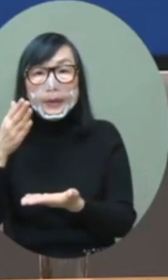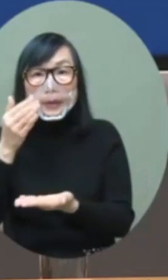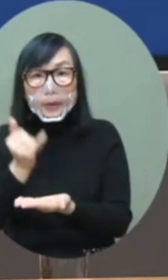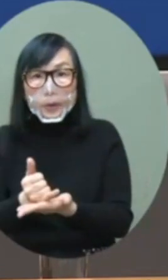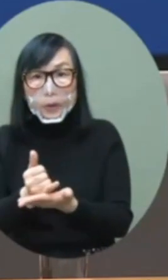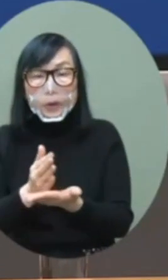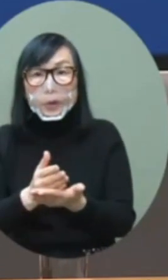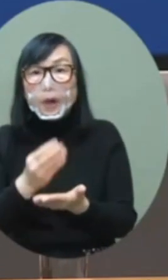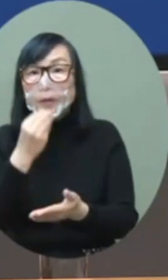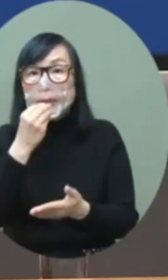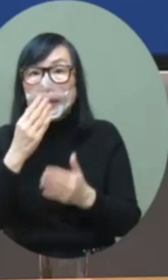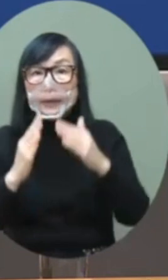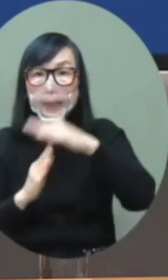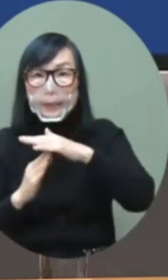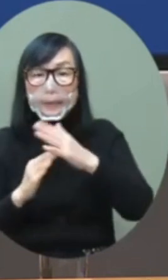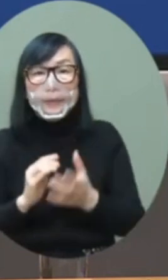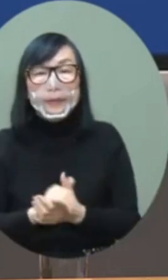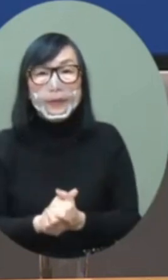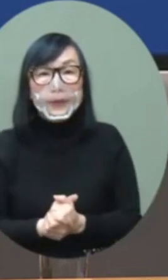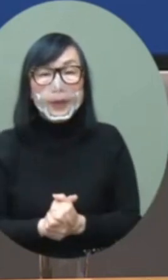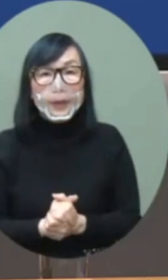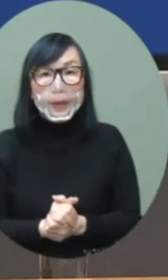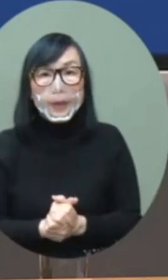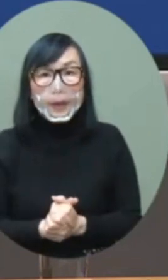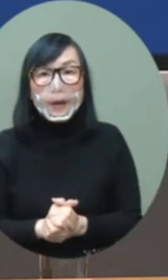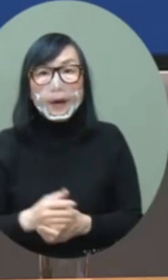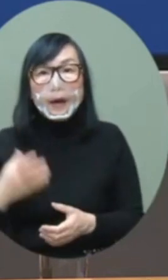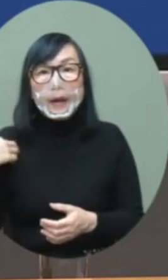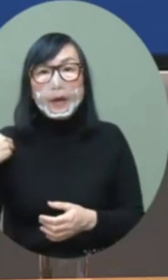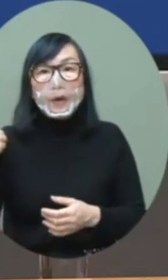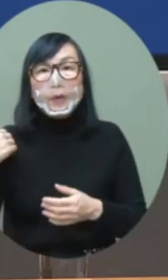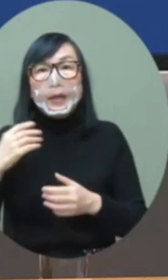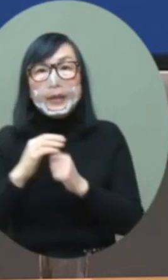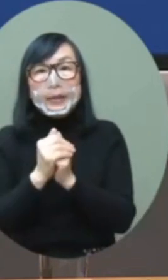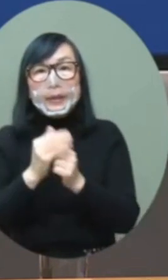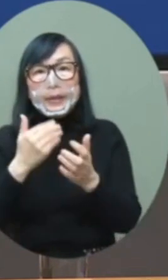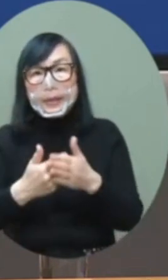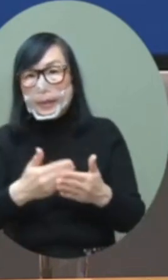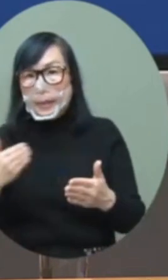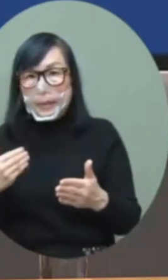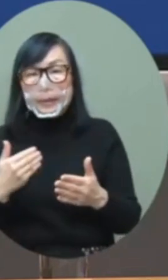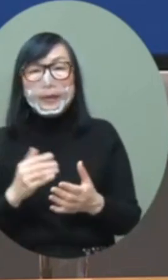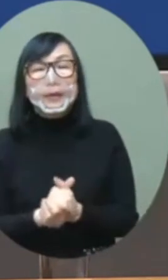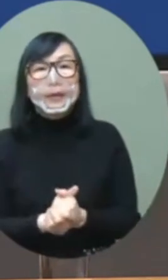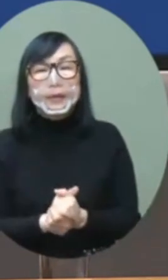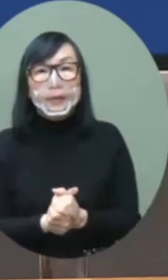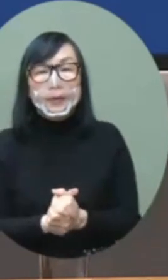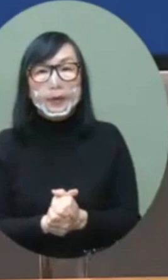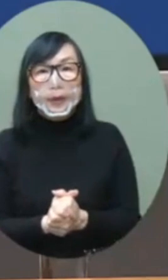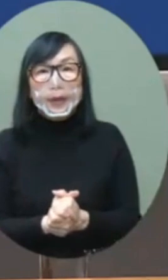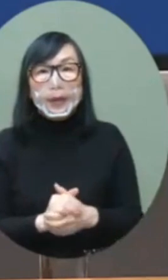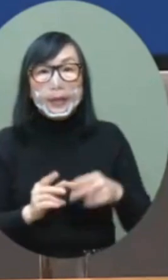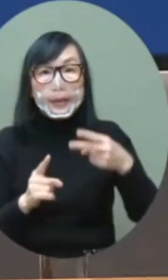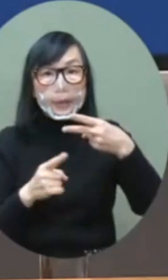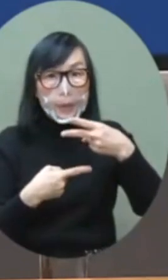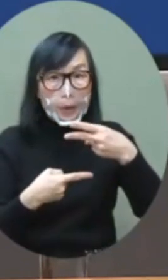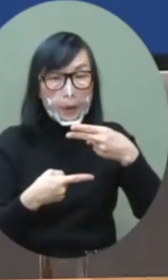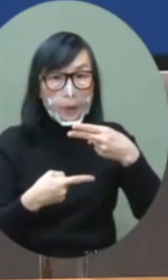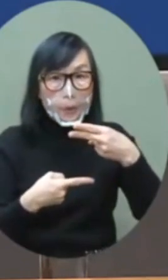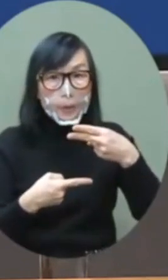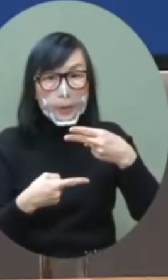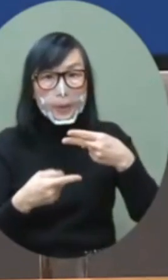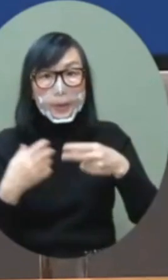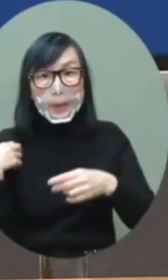which fell on the 1st of February. So I'm very happy to answer questions, but you have to possess